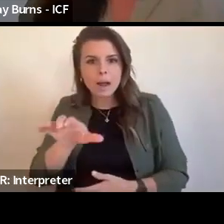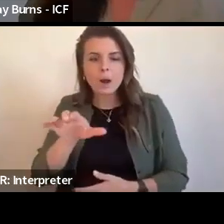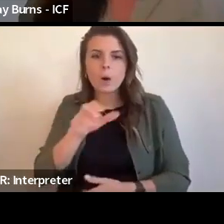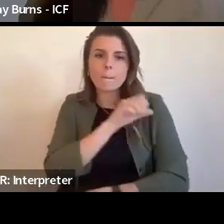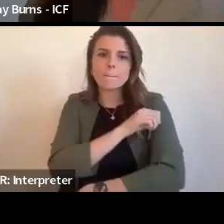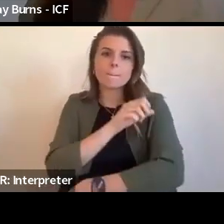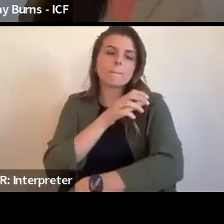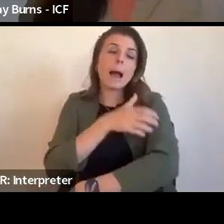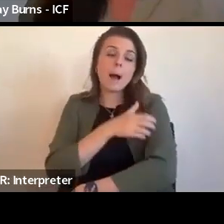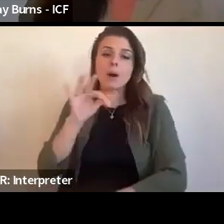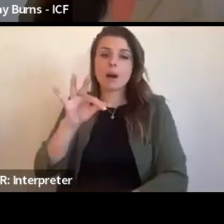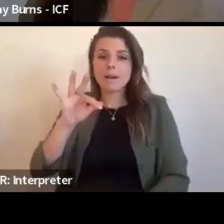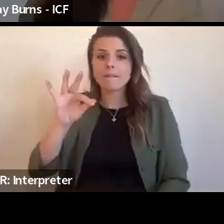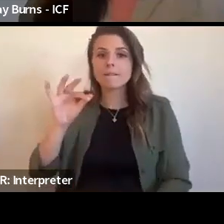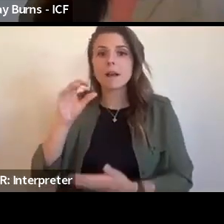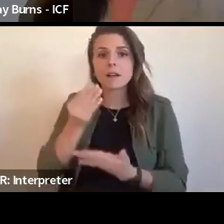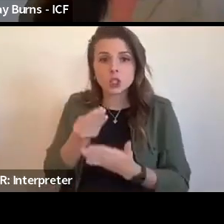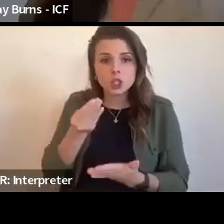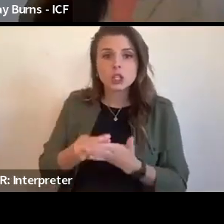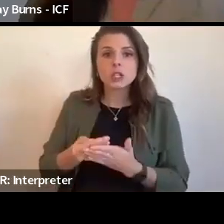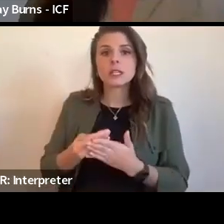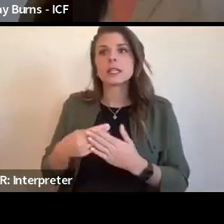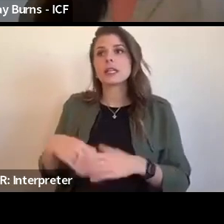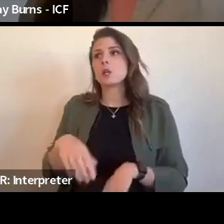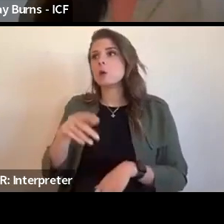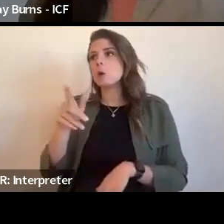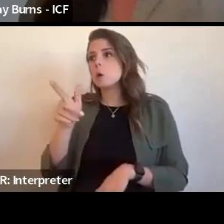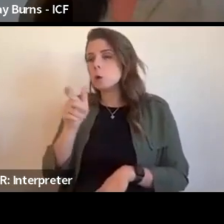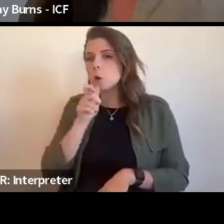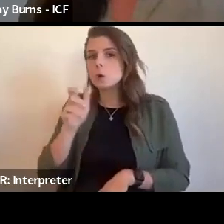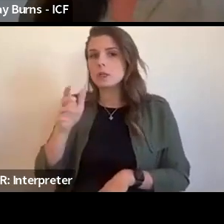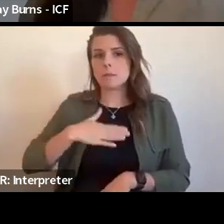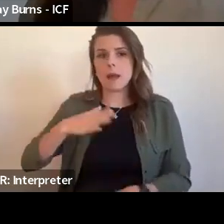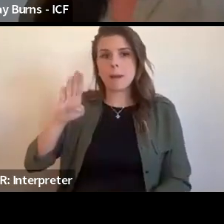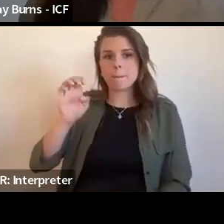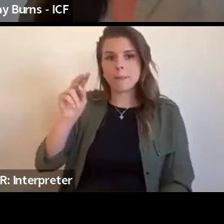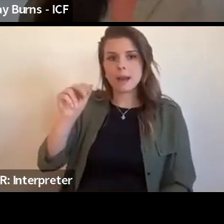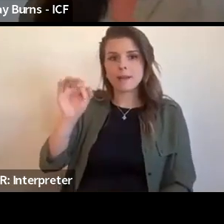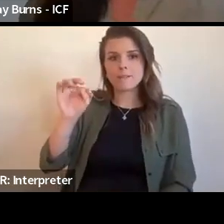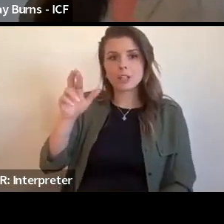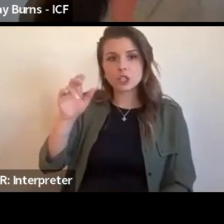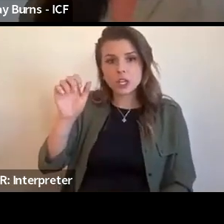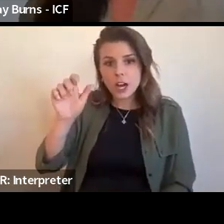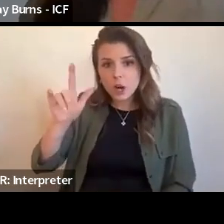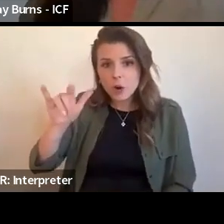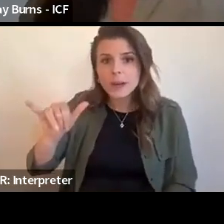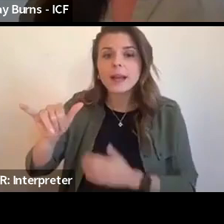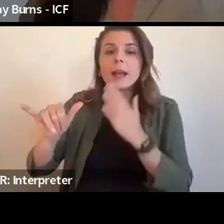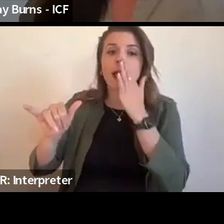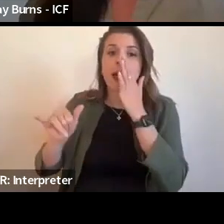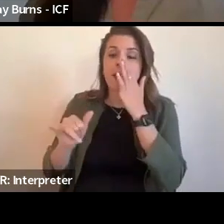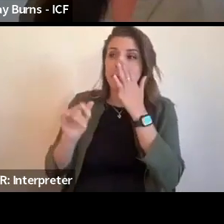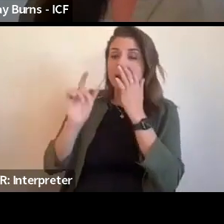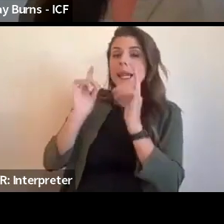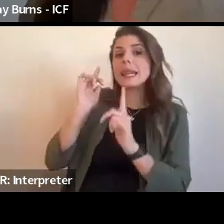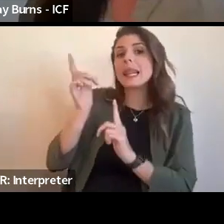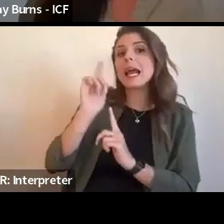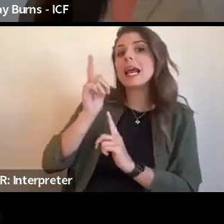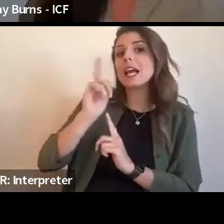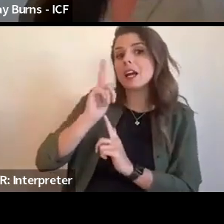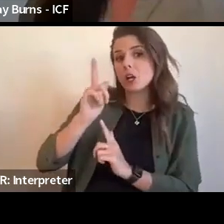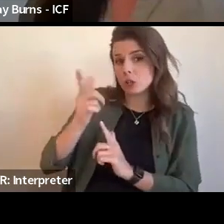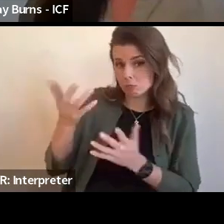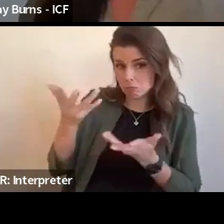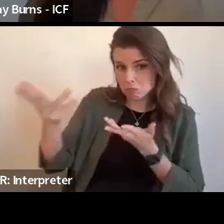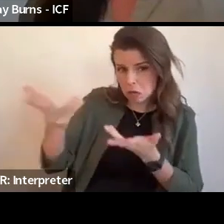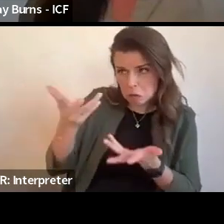on their property to their family members. So give them time and circle back around later on and talk to them and said, hey, have you